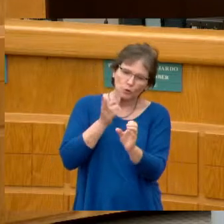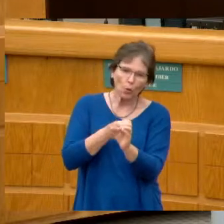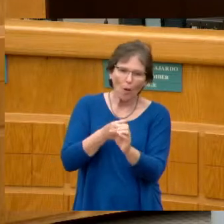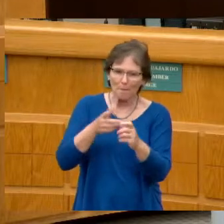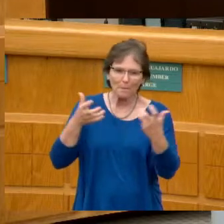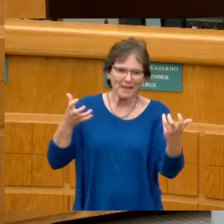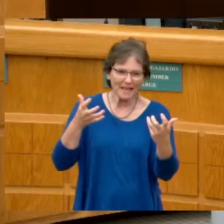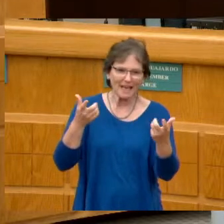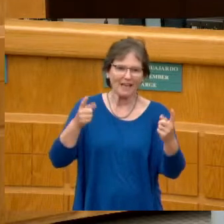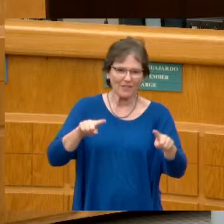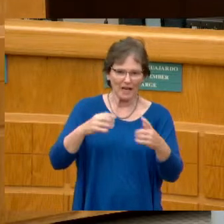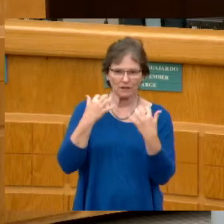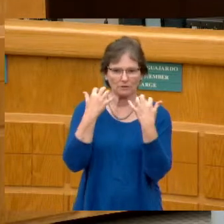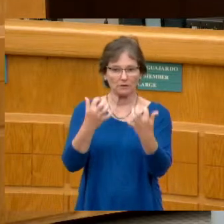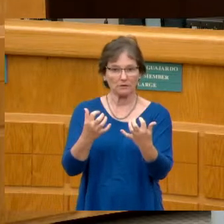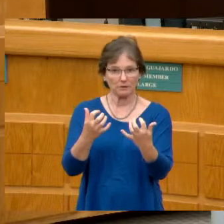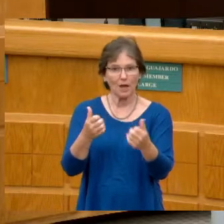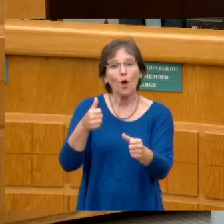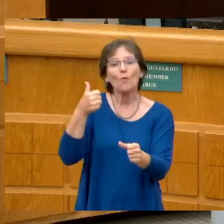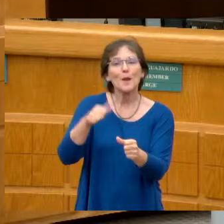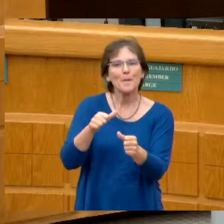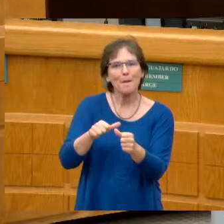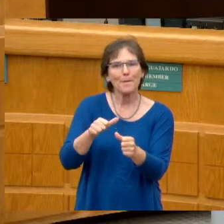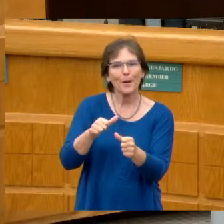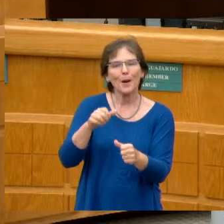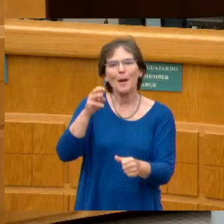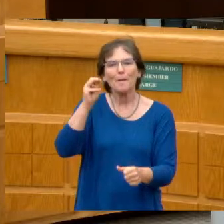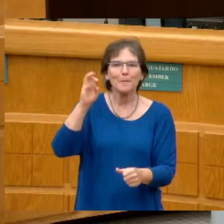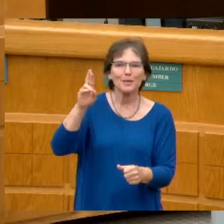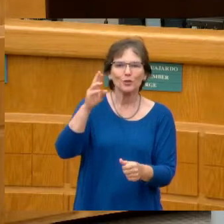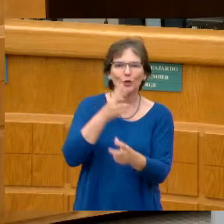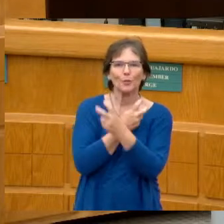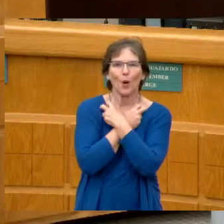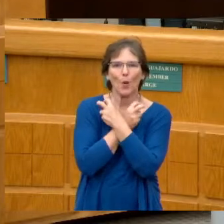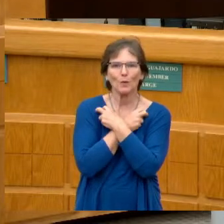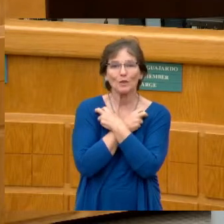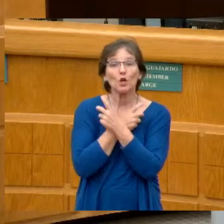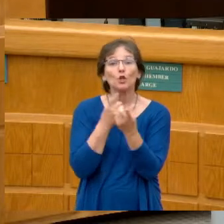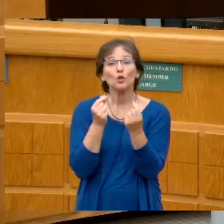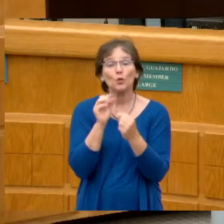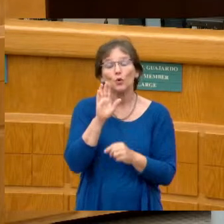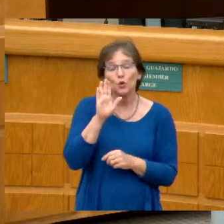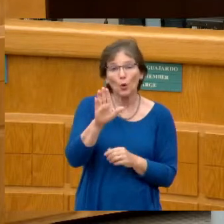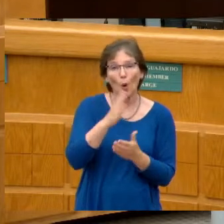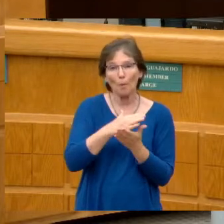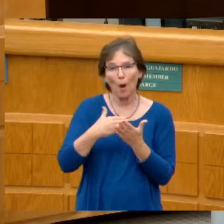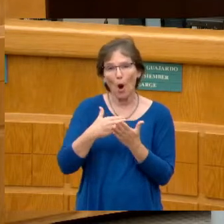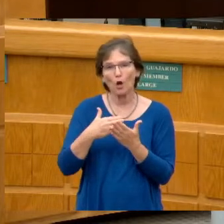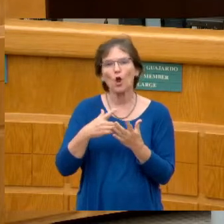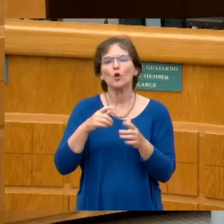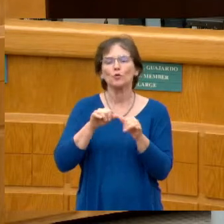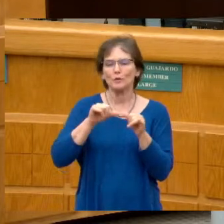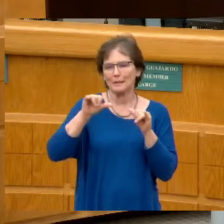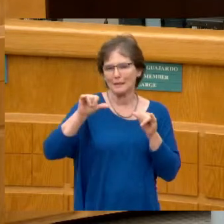signs. Carry hand sanitizer to use as needed. Find alternative ways to celebrate with your family